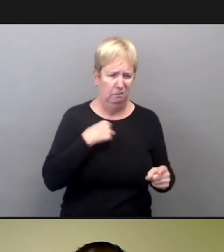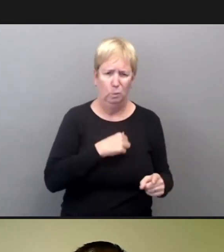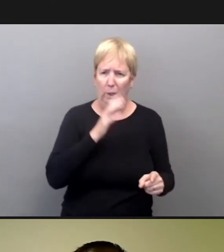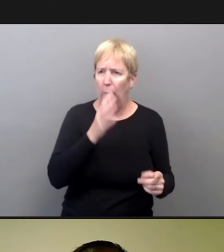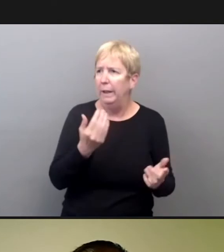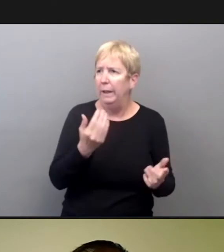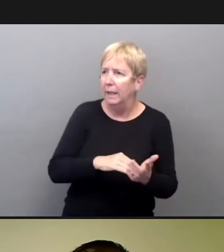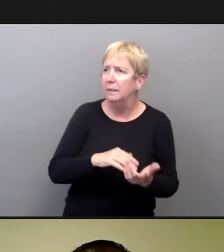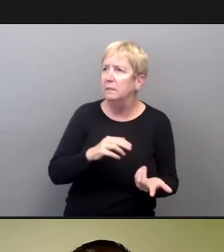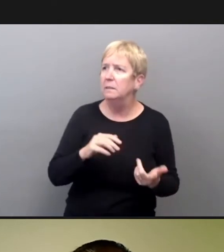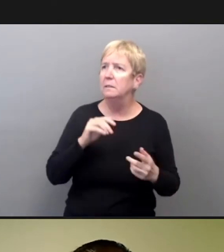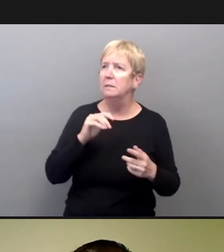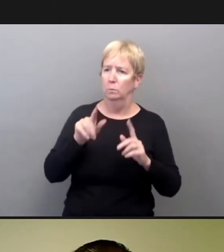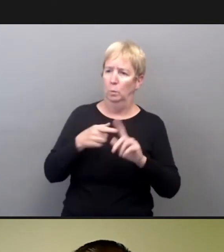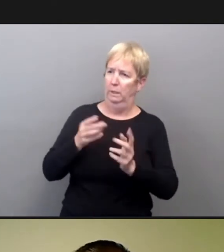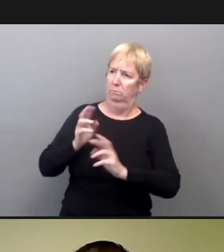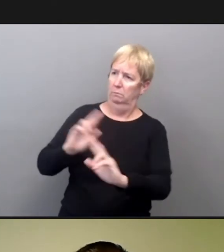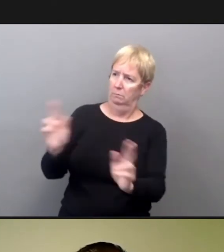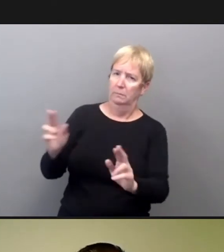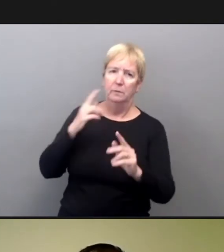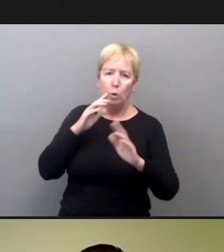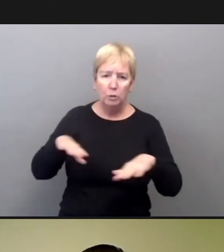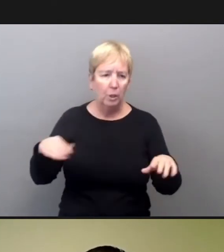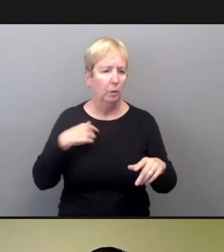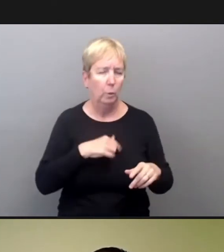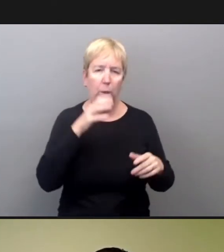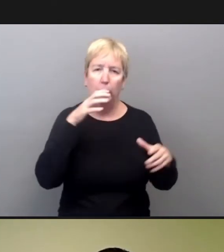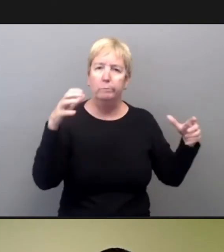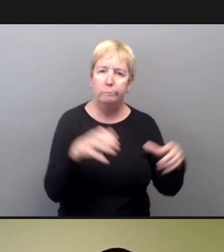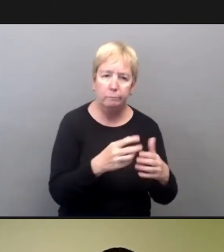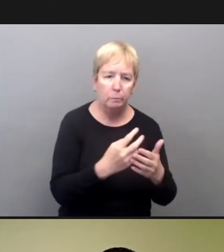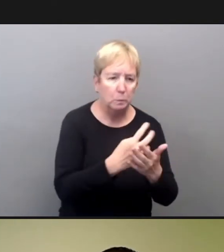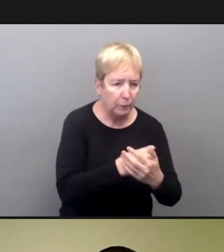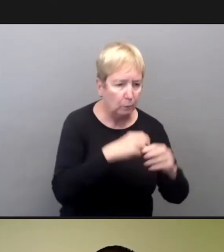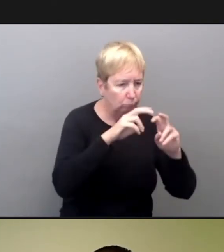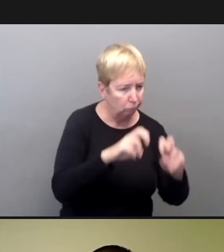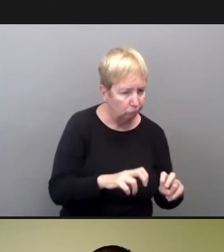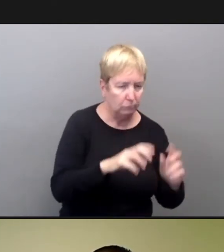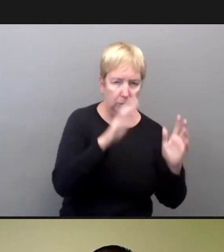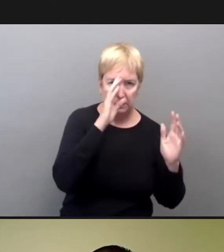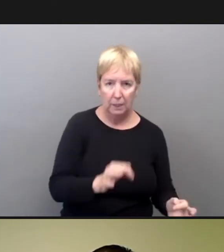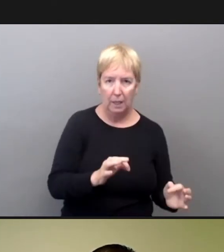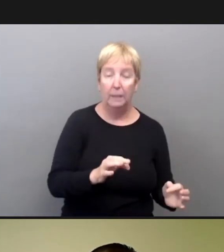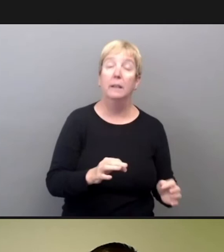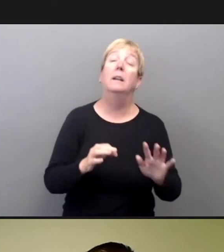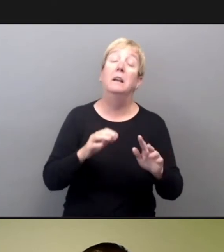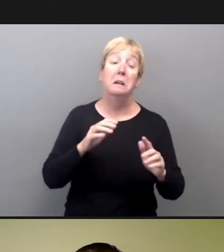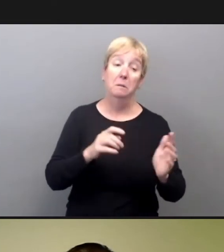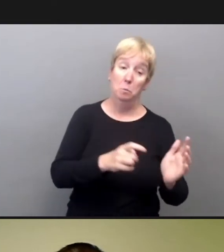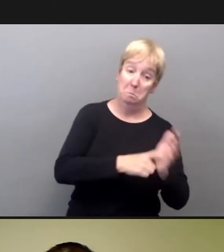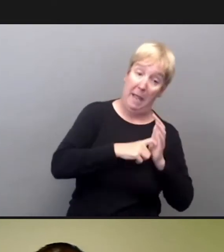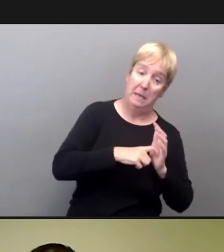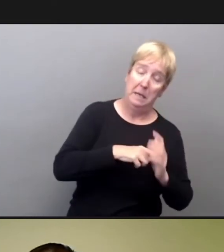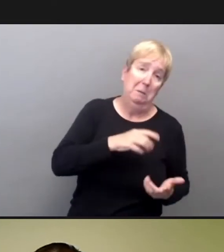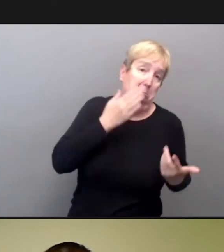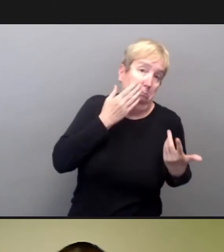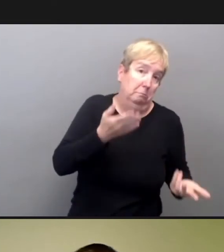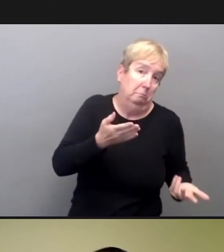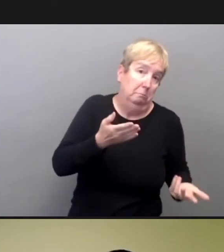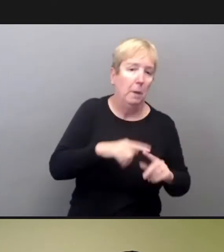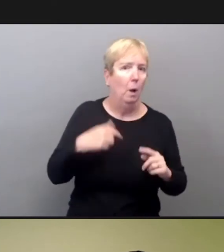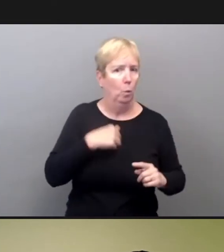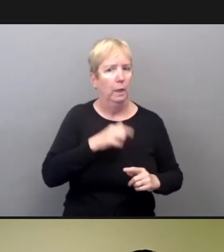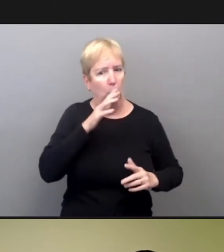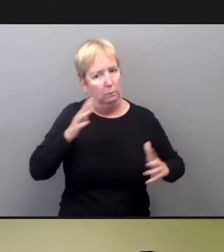for the new COVID vaccine in kids. But boy, we will be strongly urging every parent and every child to consider